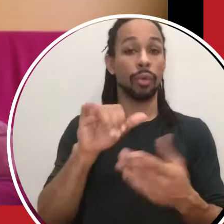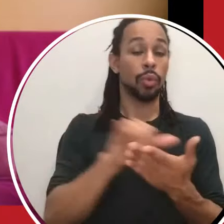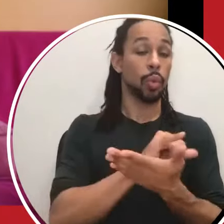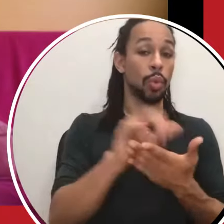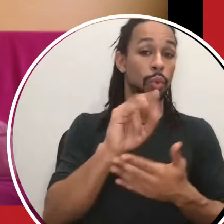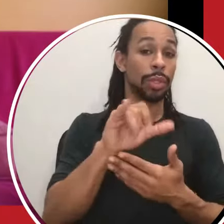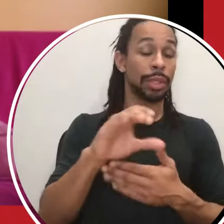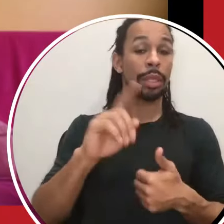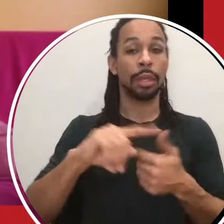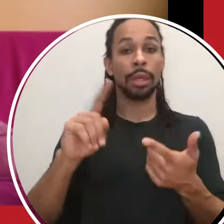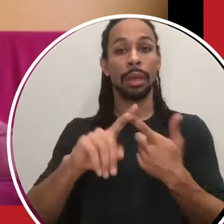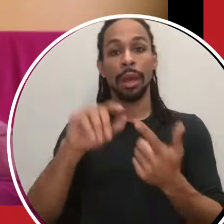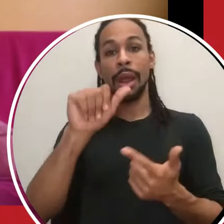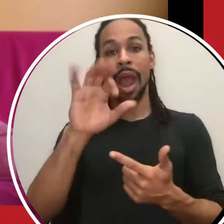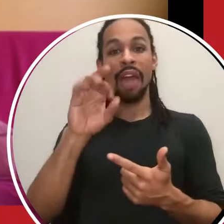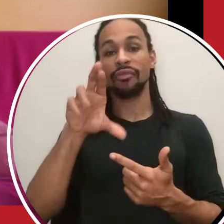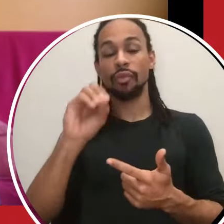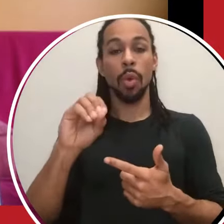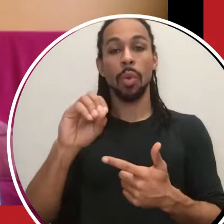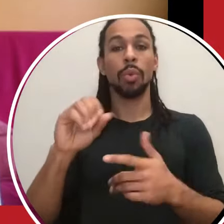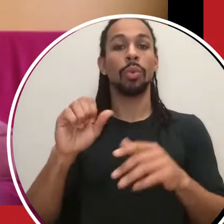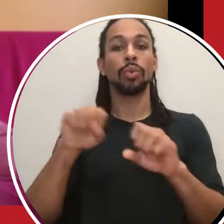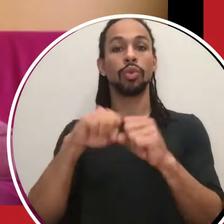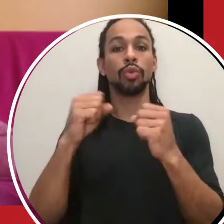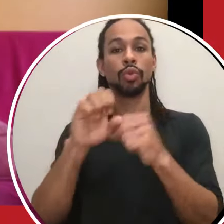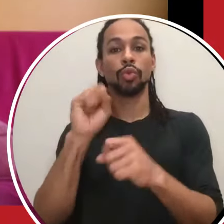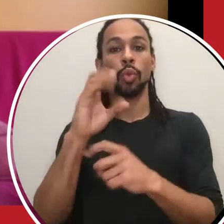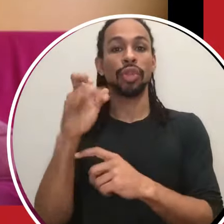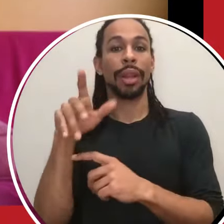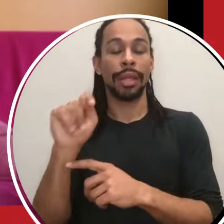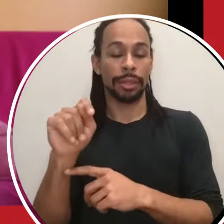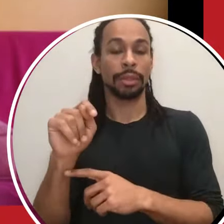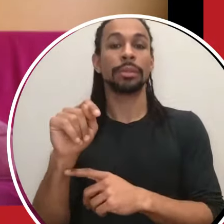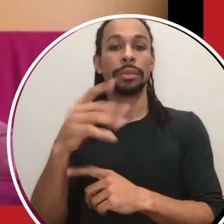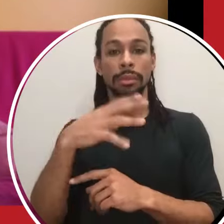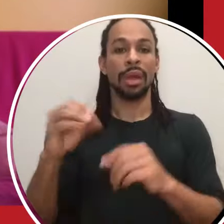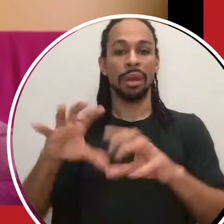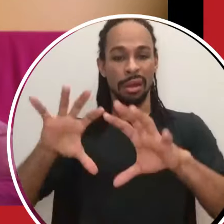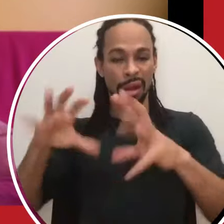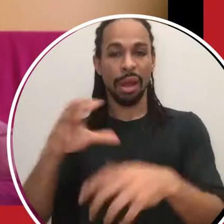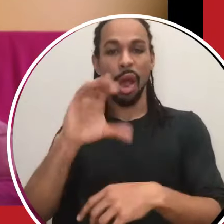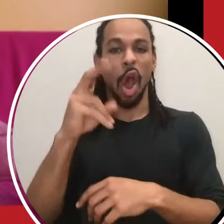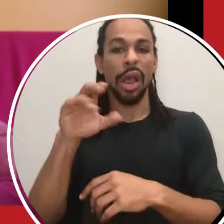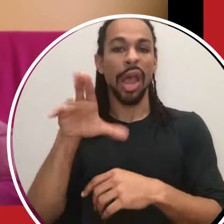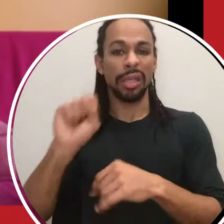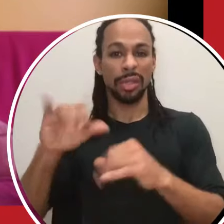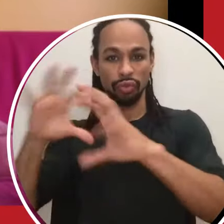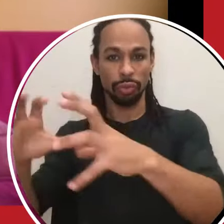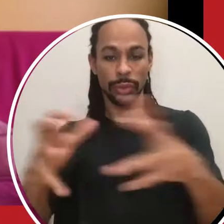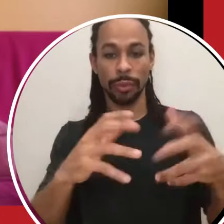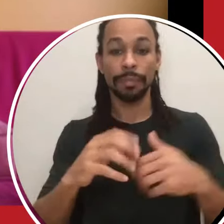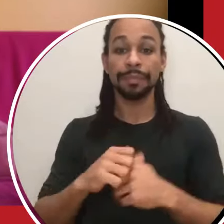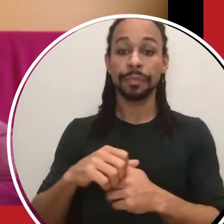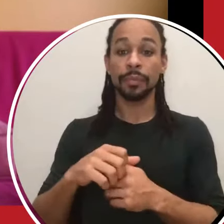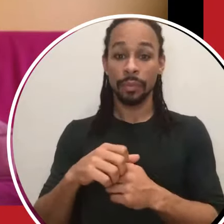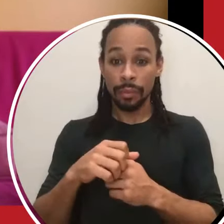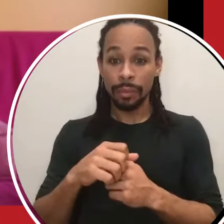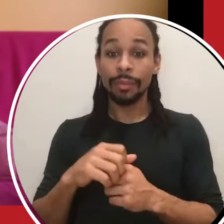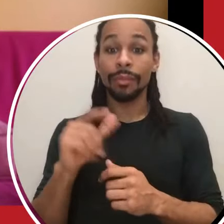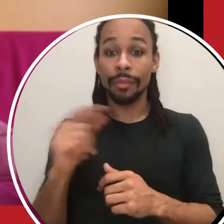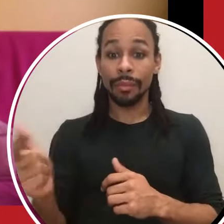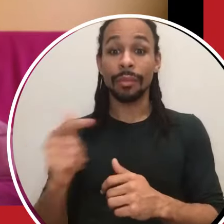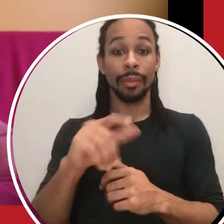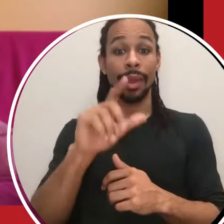of Color Caucus and Emerge Caucus. Ashley Woodard Henderson is a 35-year-old Afro-Latchan, Black Appalachian woman from